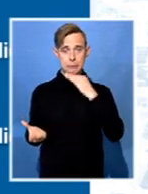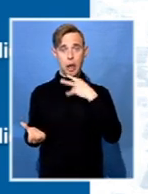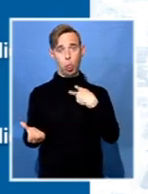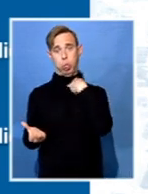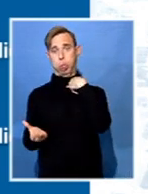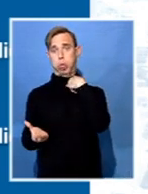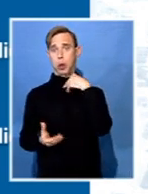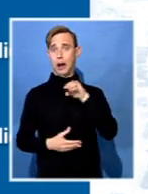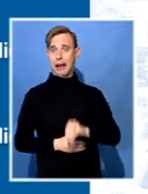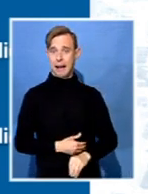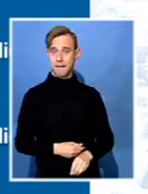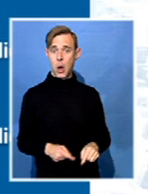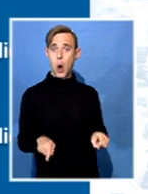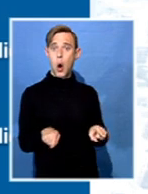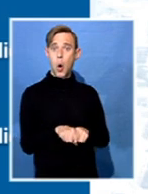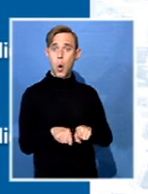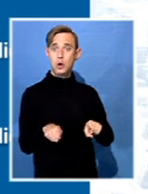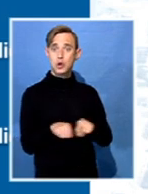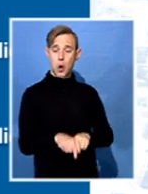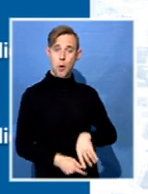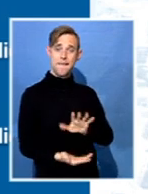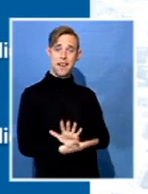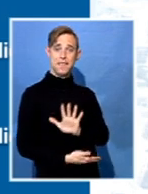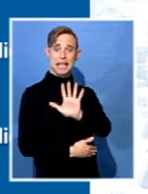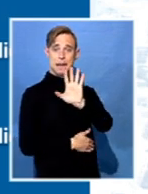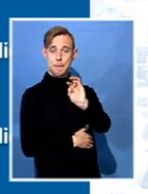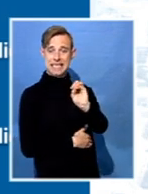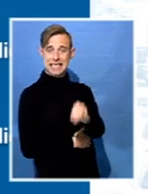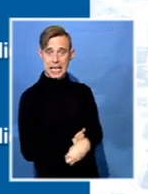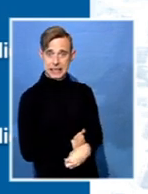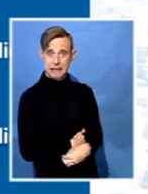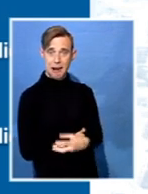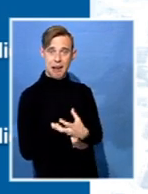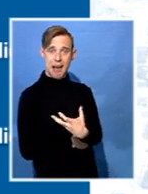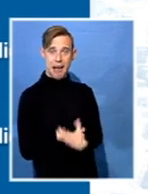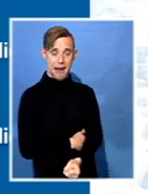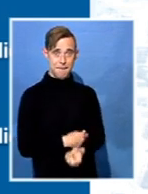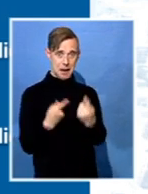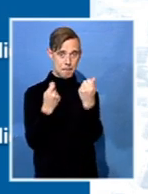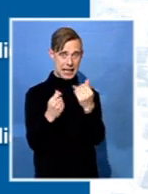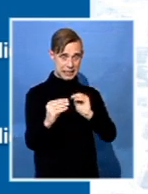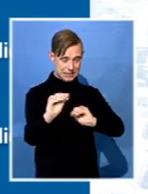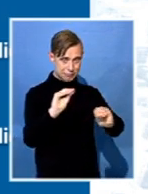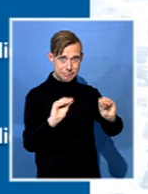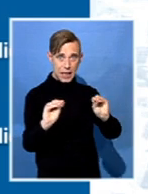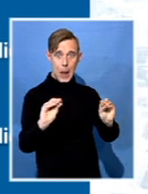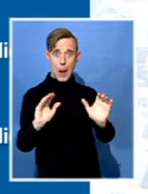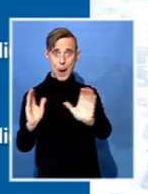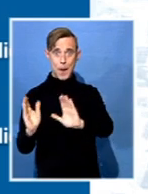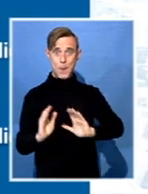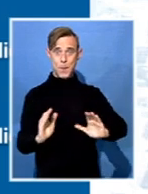are expected to eat up around 15% of budgetary allocations by 2021.